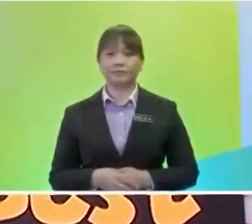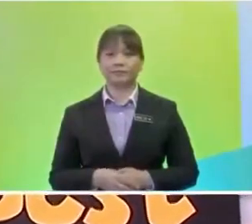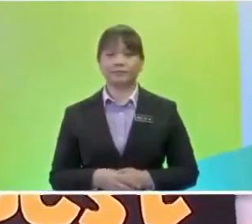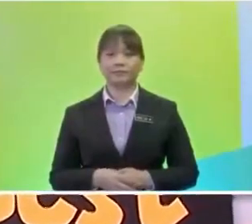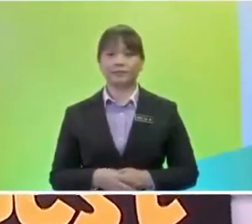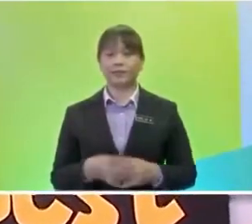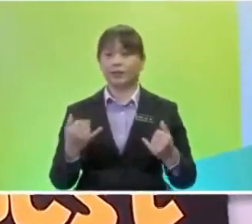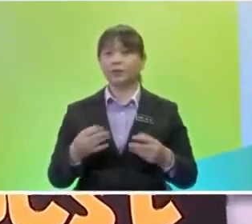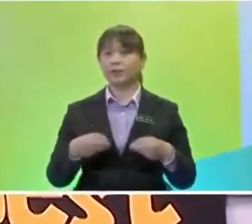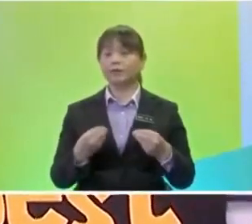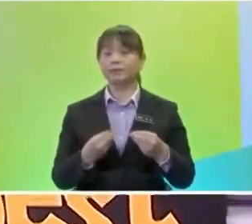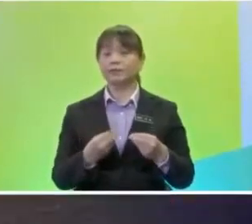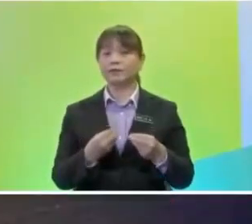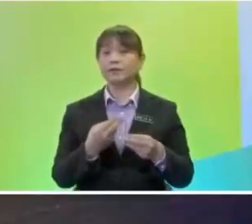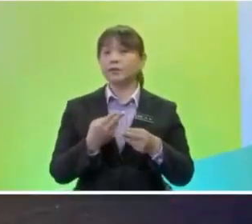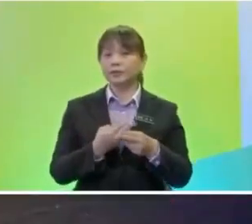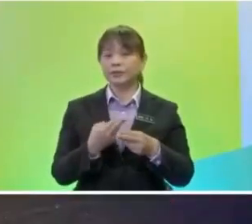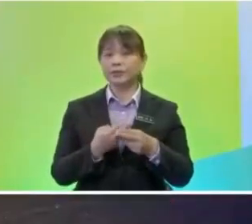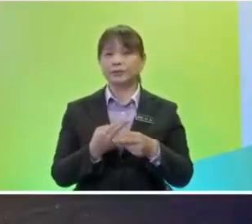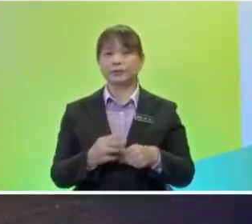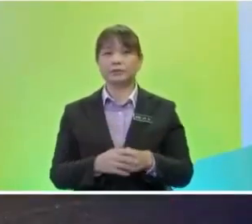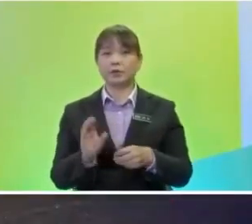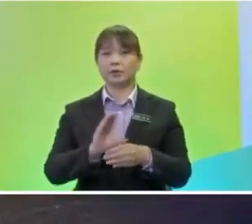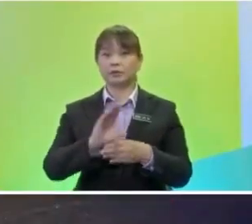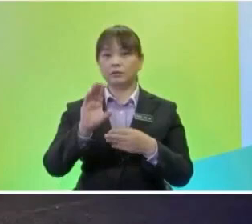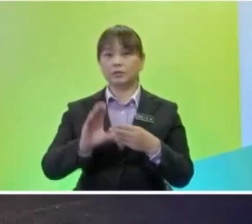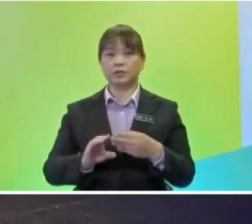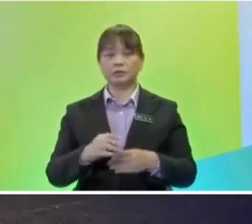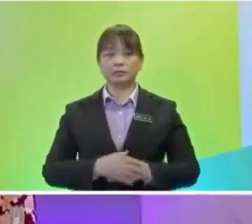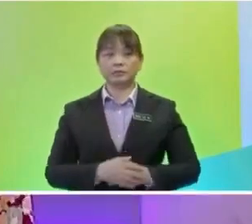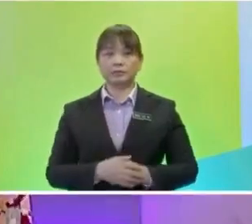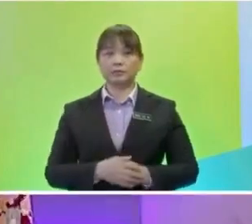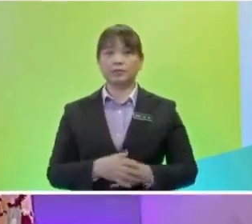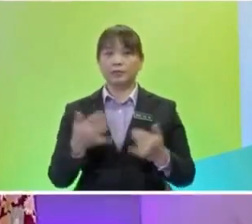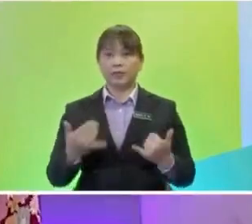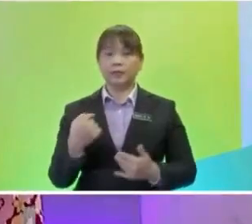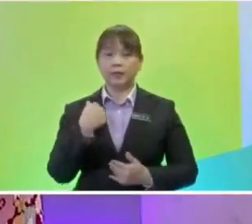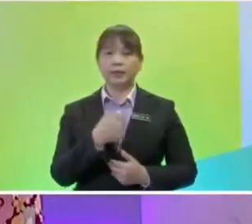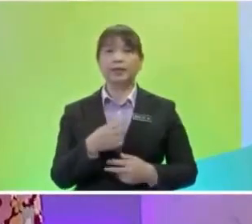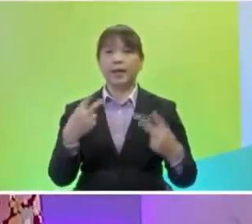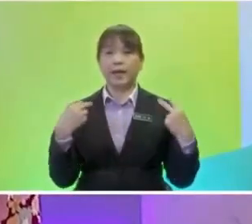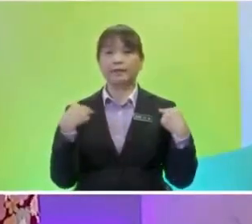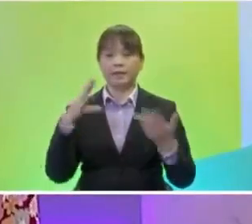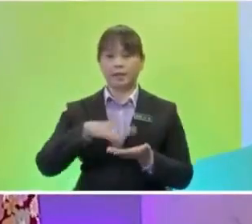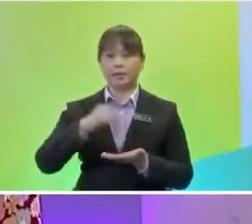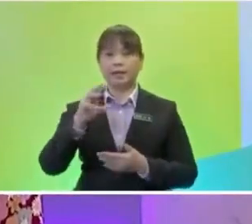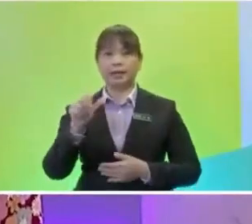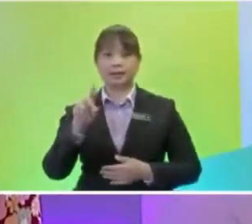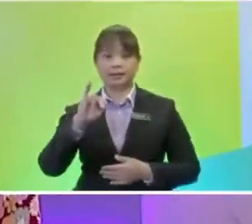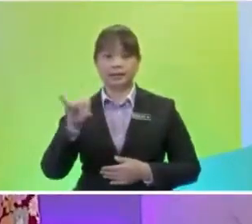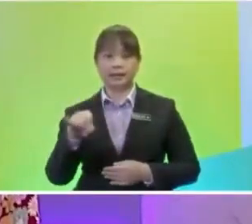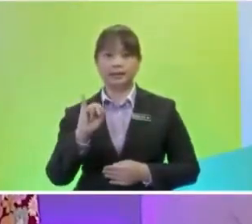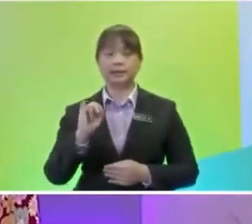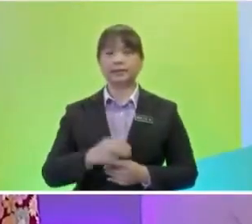conclusion of our lesson today? Okay, so today we had done, we had learned about adjectives and superlative adjectives and how to use